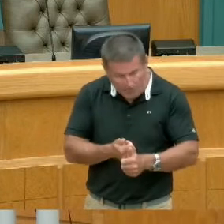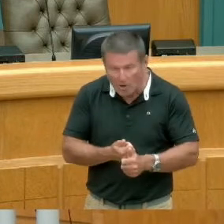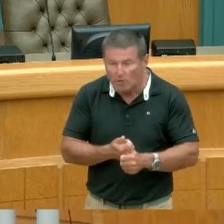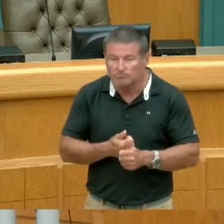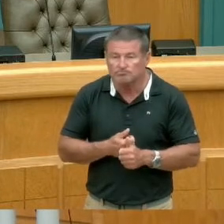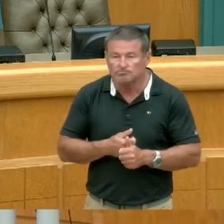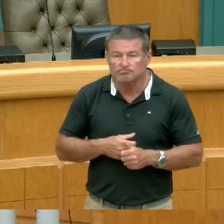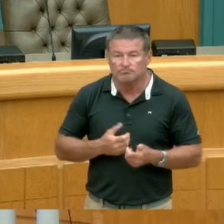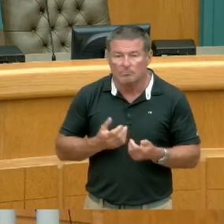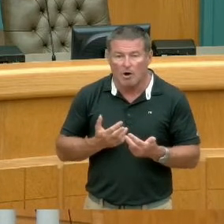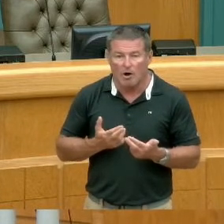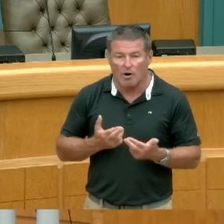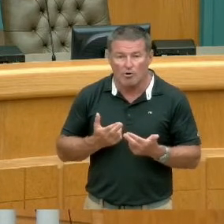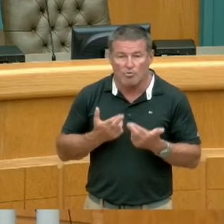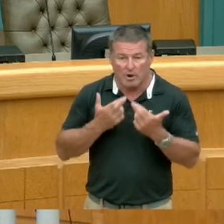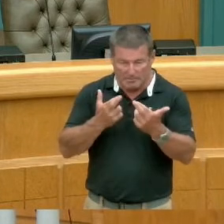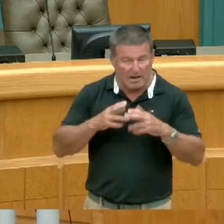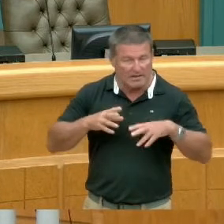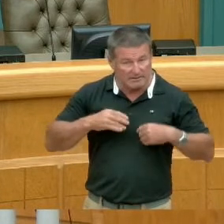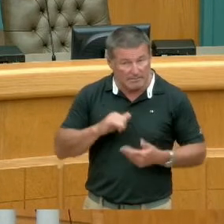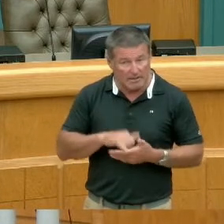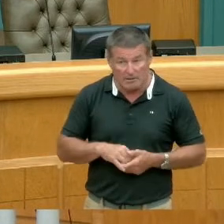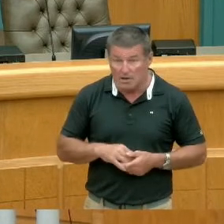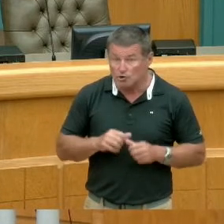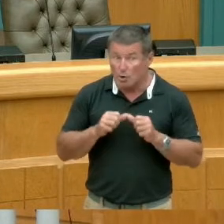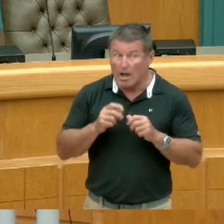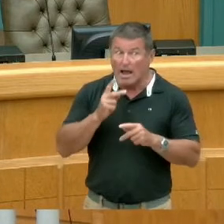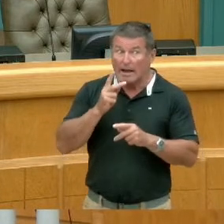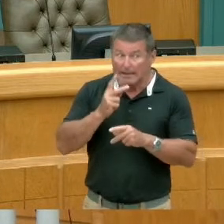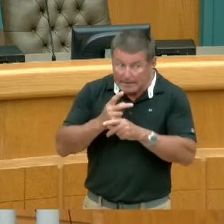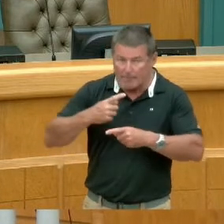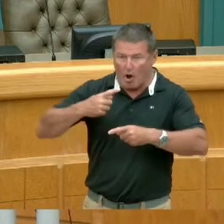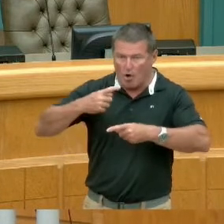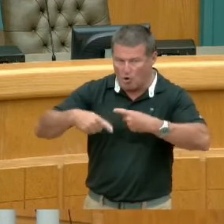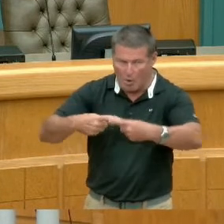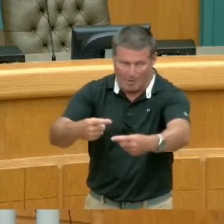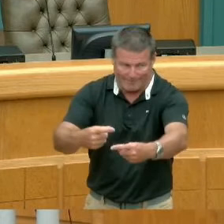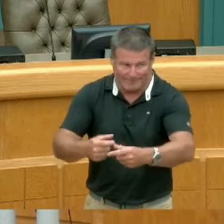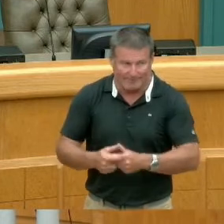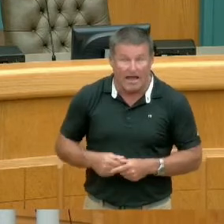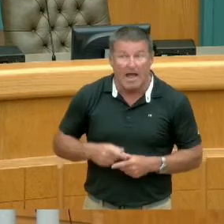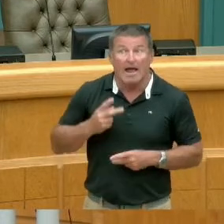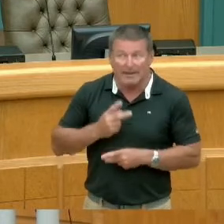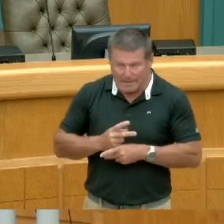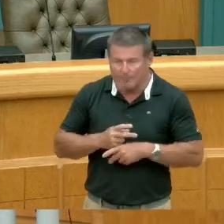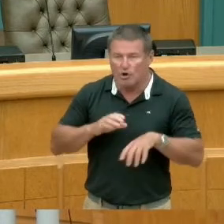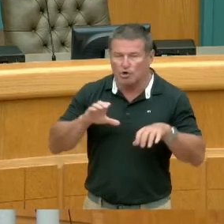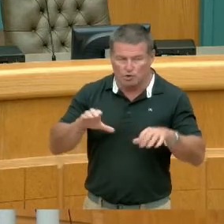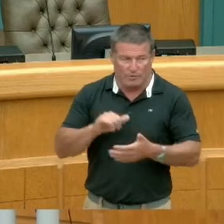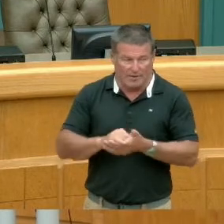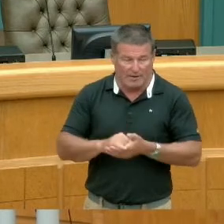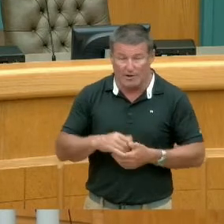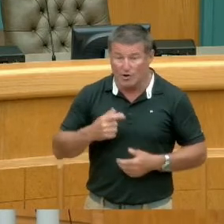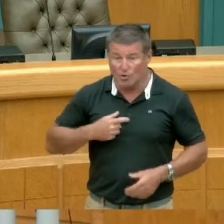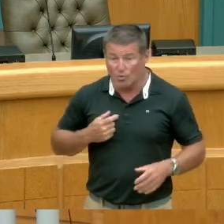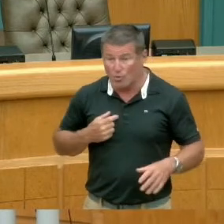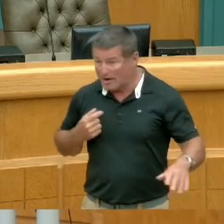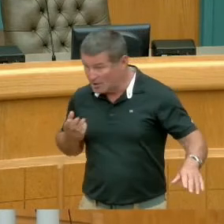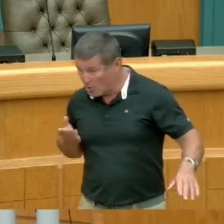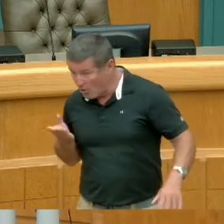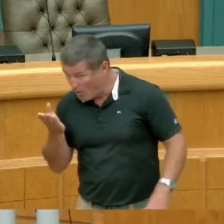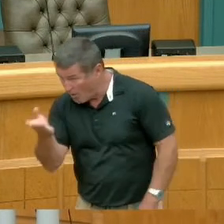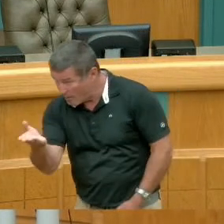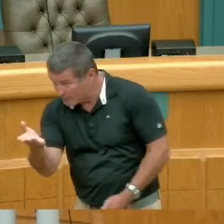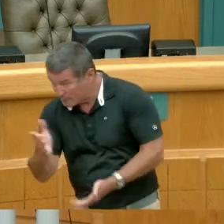continue to ask you to keep doing that. And that's our best weapon. We can offer medicines. We don't have a vaccine,